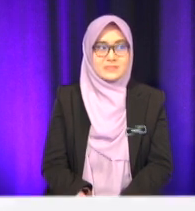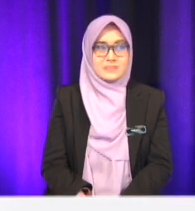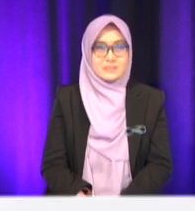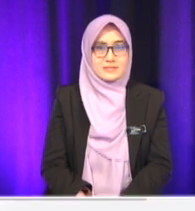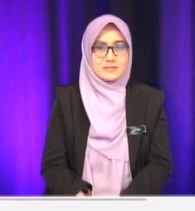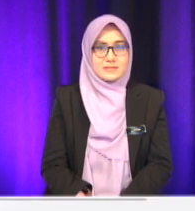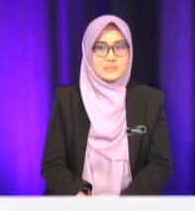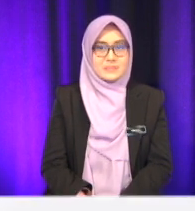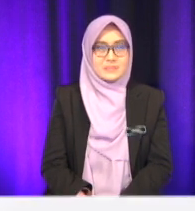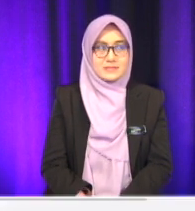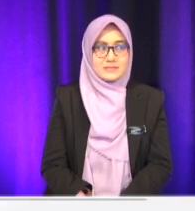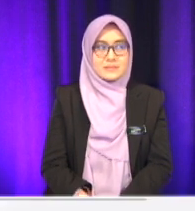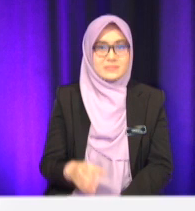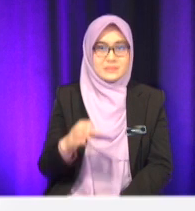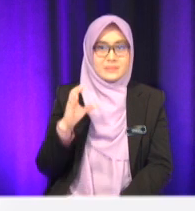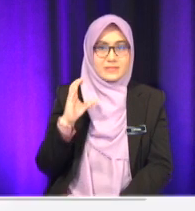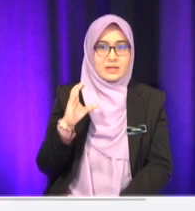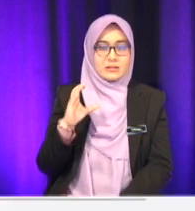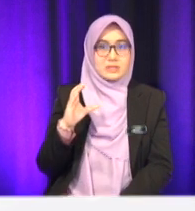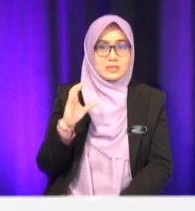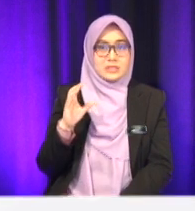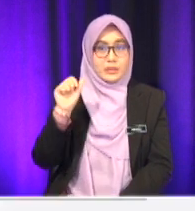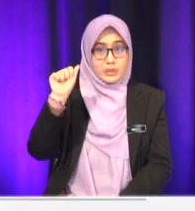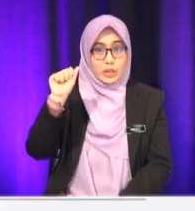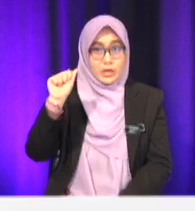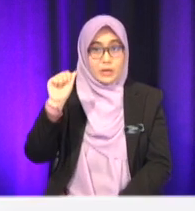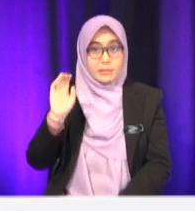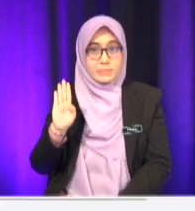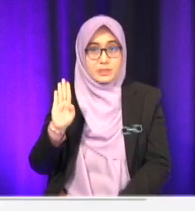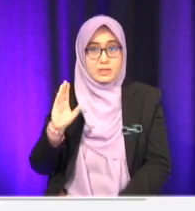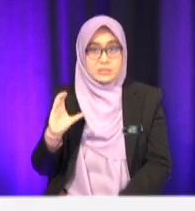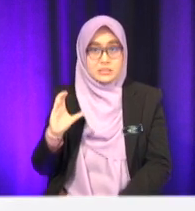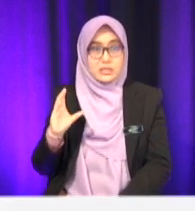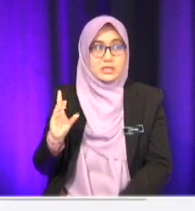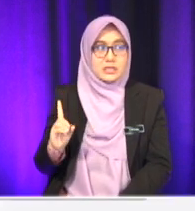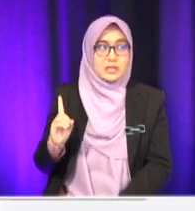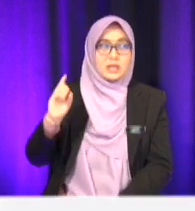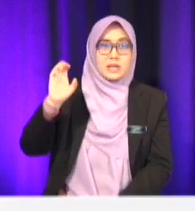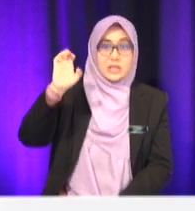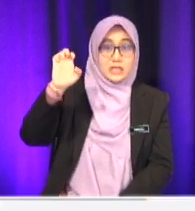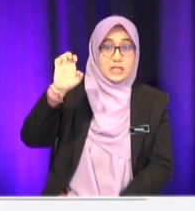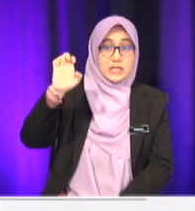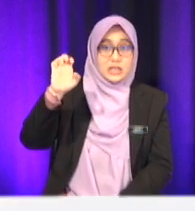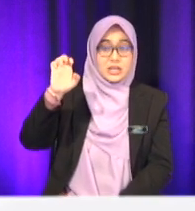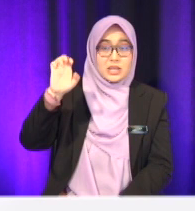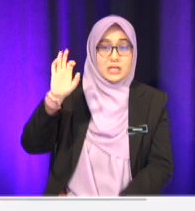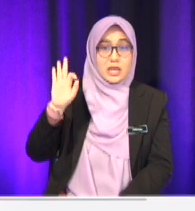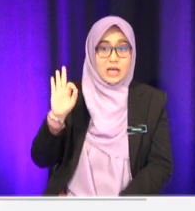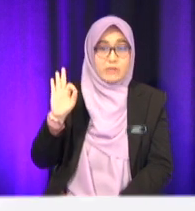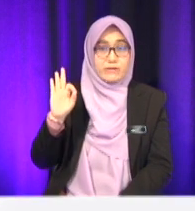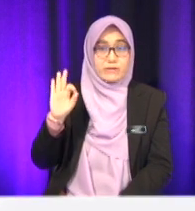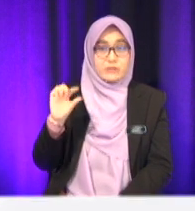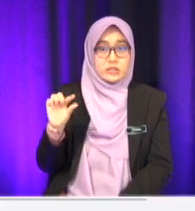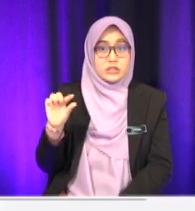the person itself, the writer itself, push out of my comfort zone. Then about time management, focus on positives